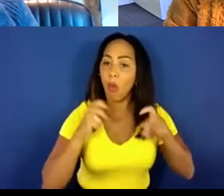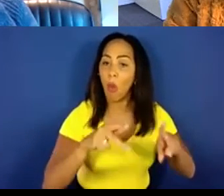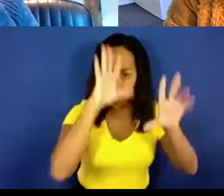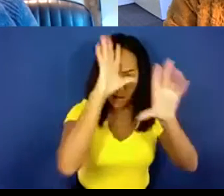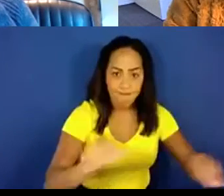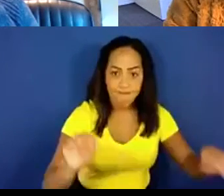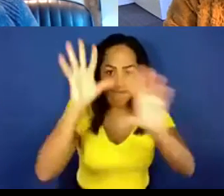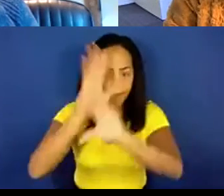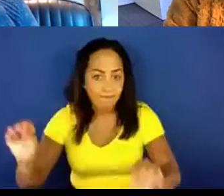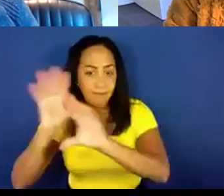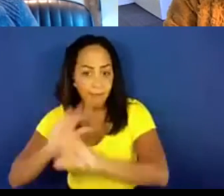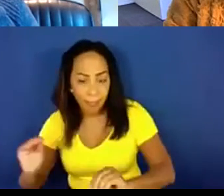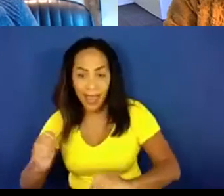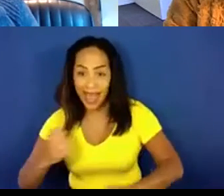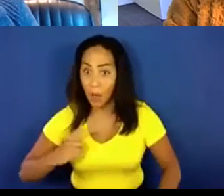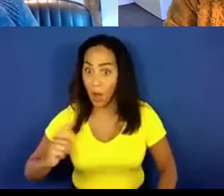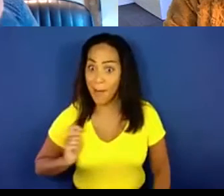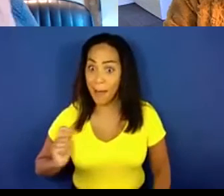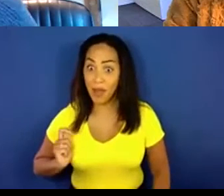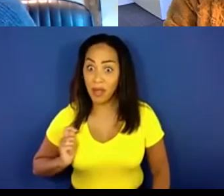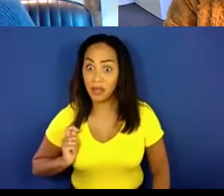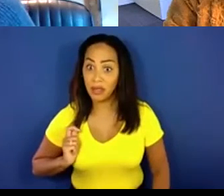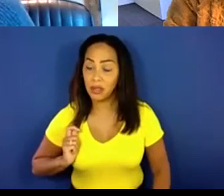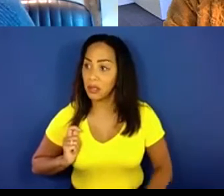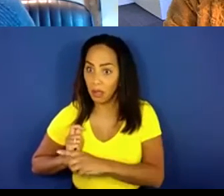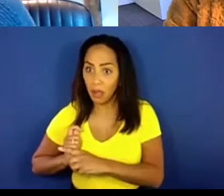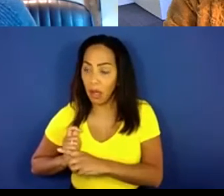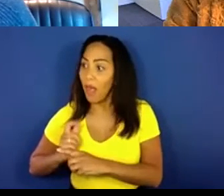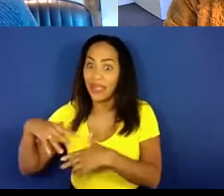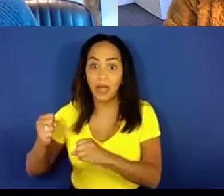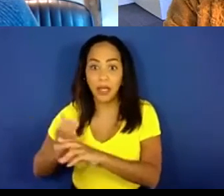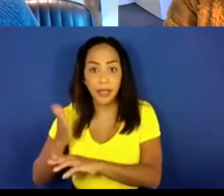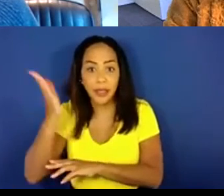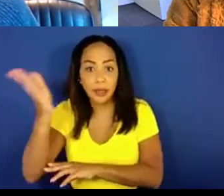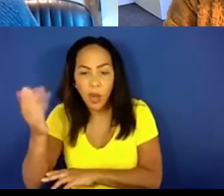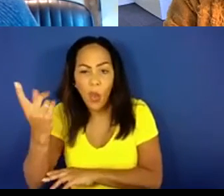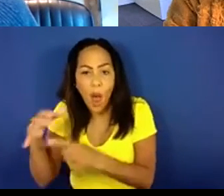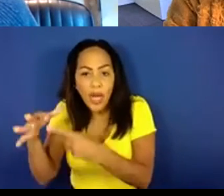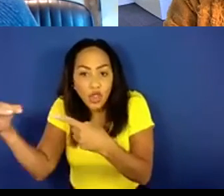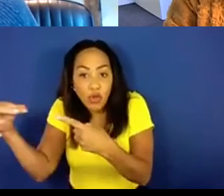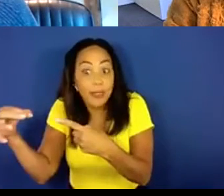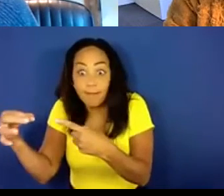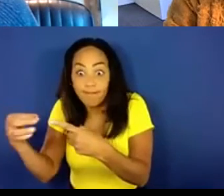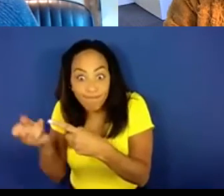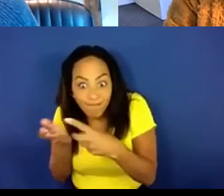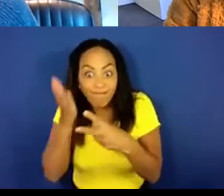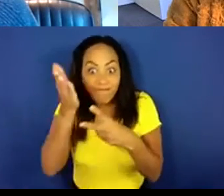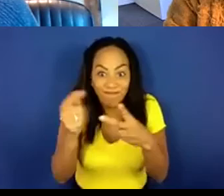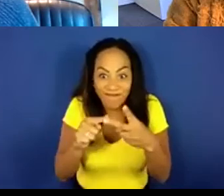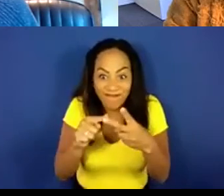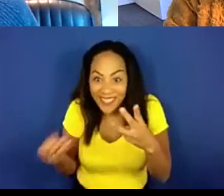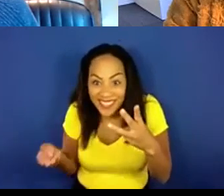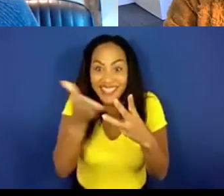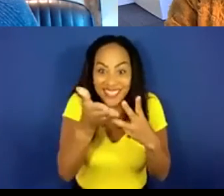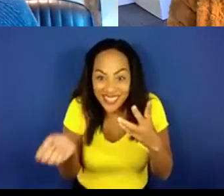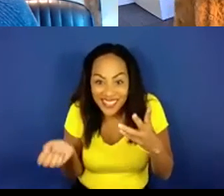we were organising that they might not have done. So it's just that's really rich, isn't it? You know, and so that